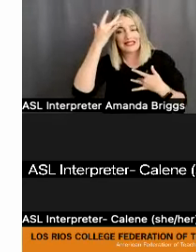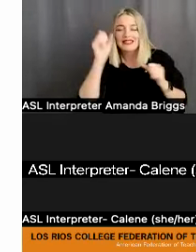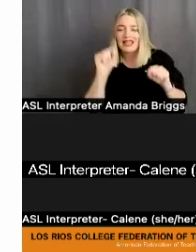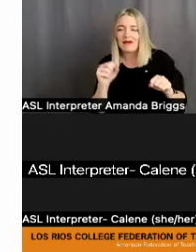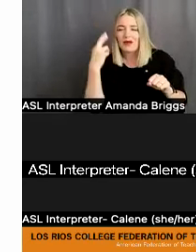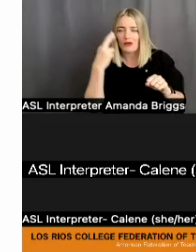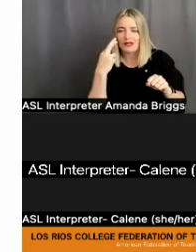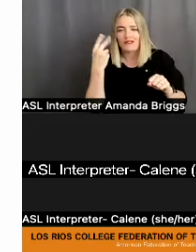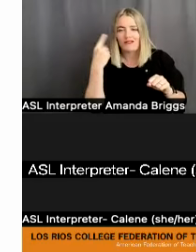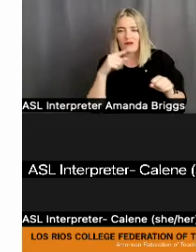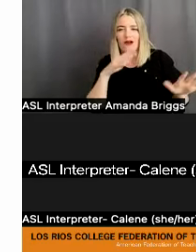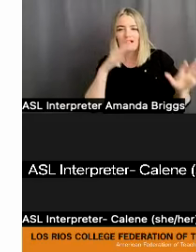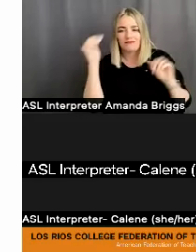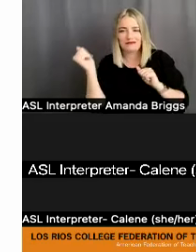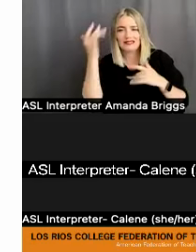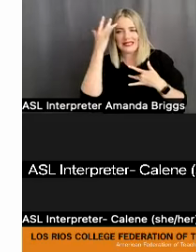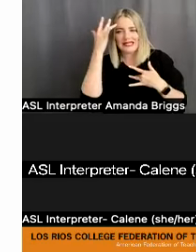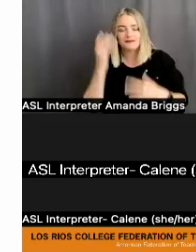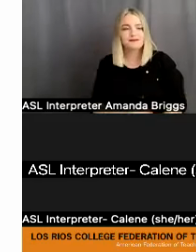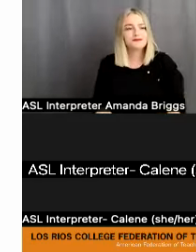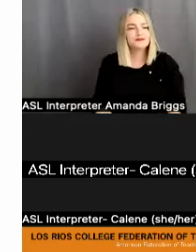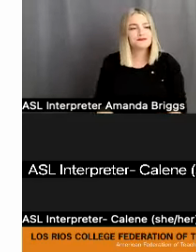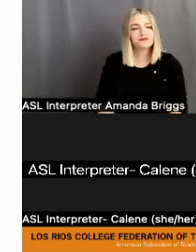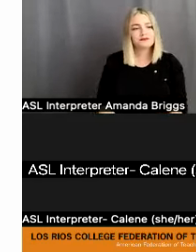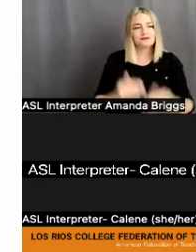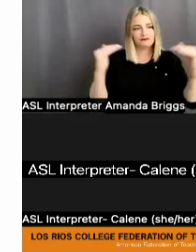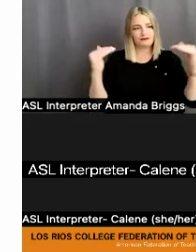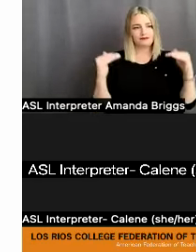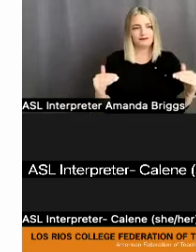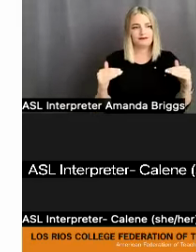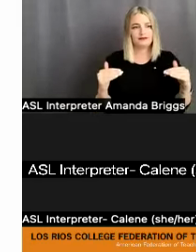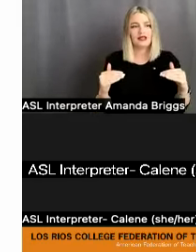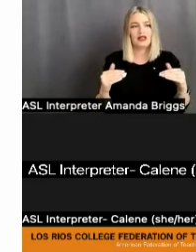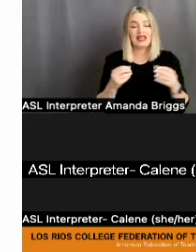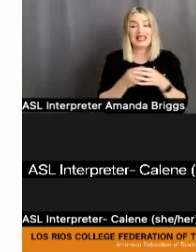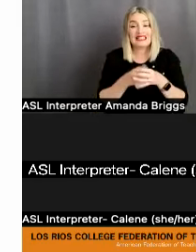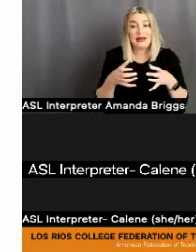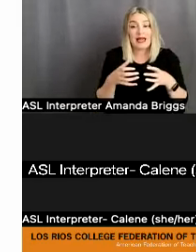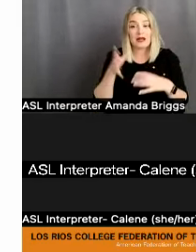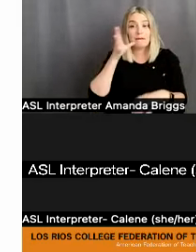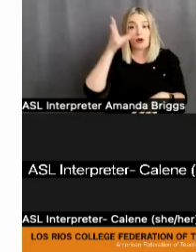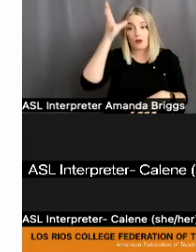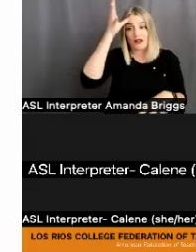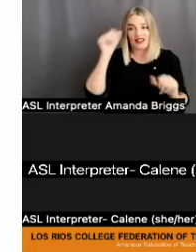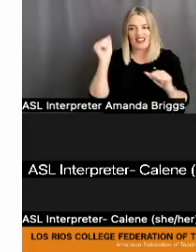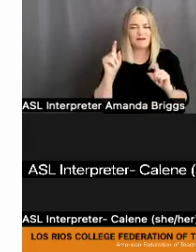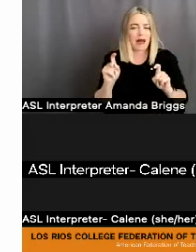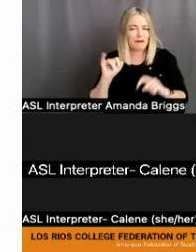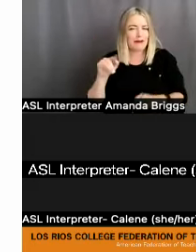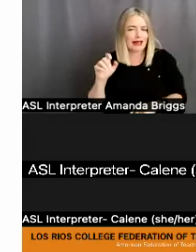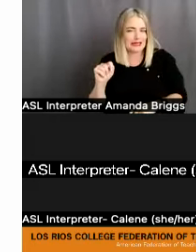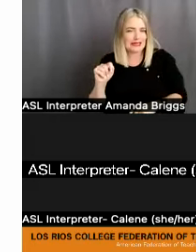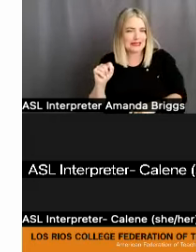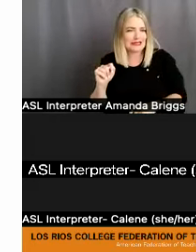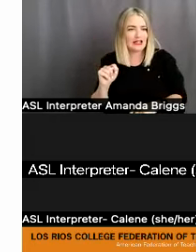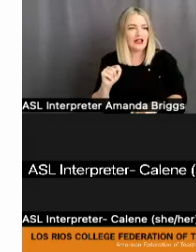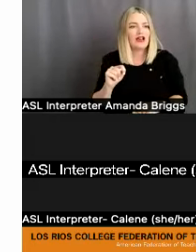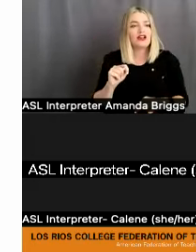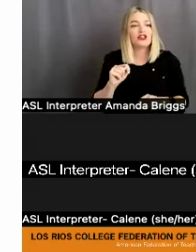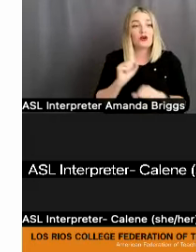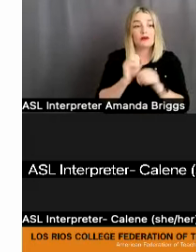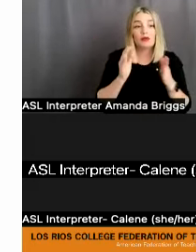sick leave. There is an expanded parental leave. This is a pilot. An employee, this is full and part-timers, will be